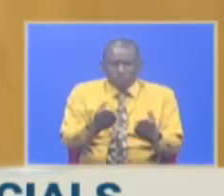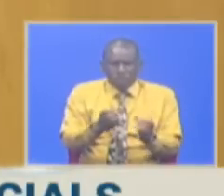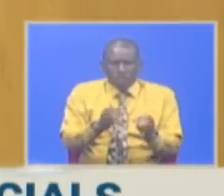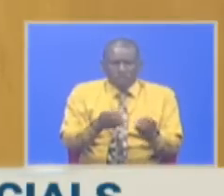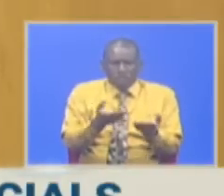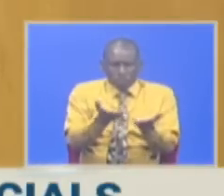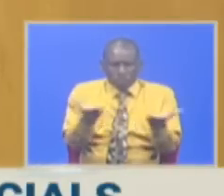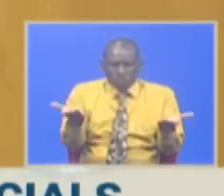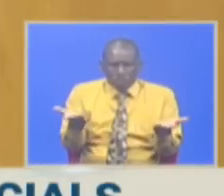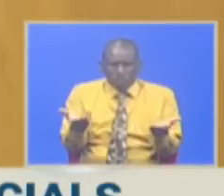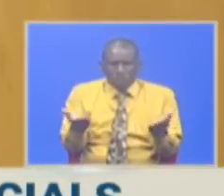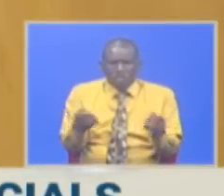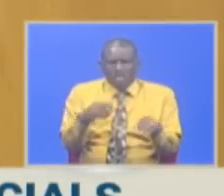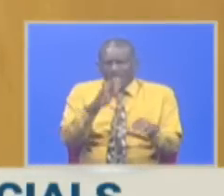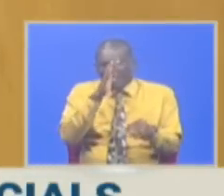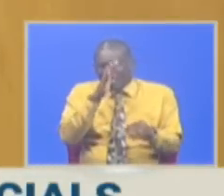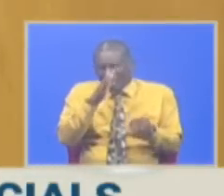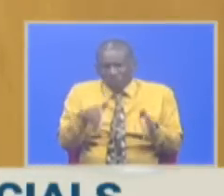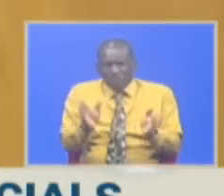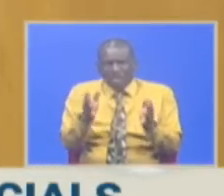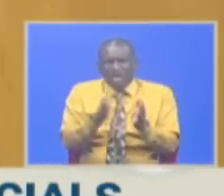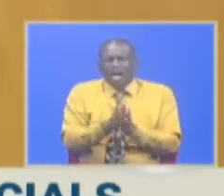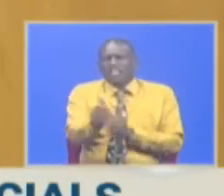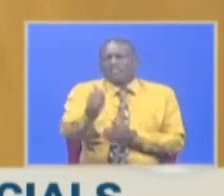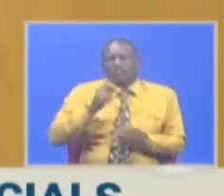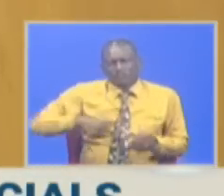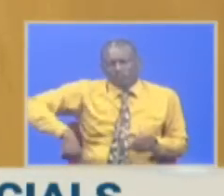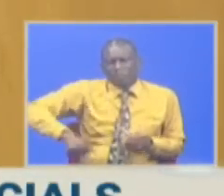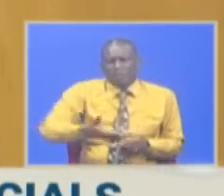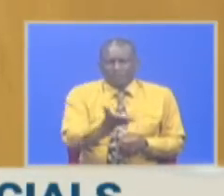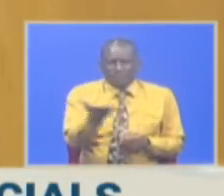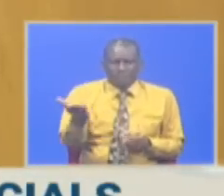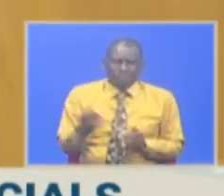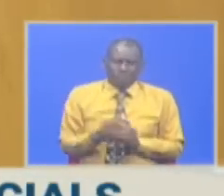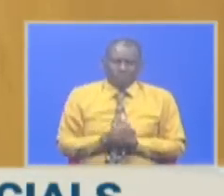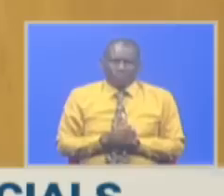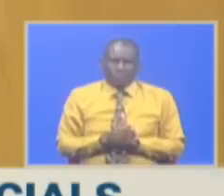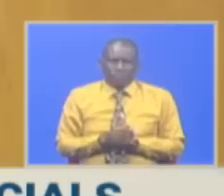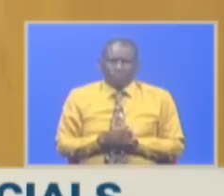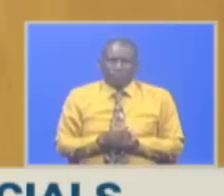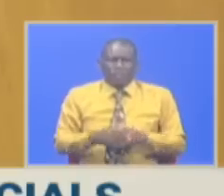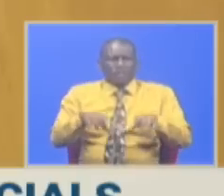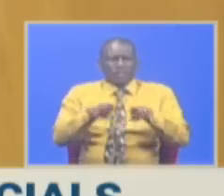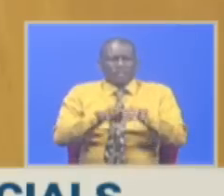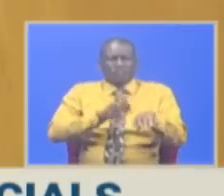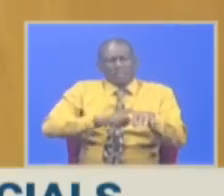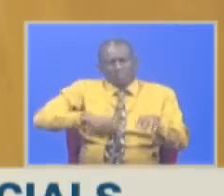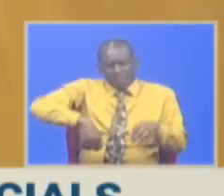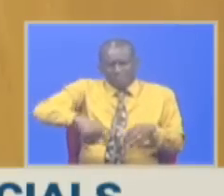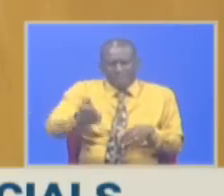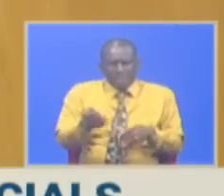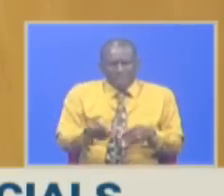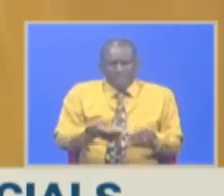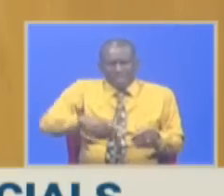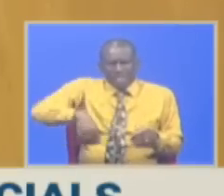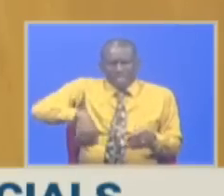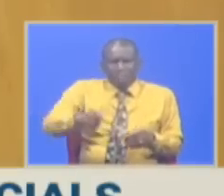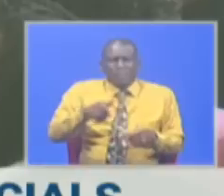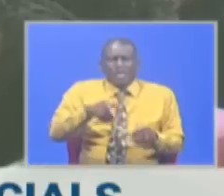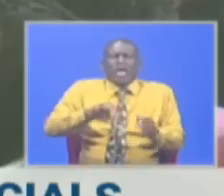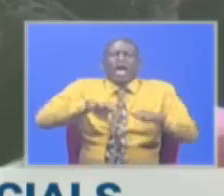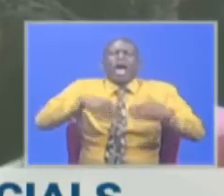through deceitful means and have refused to pay them. Even when they pay at their own